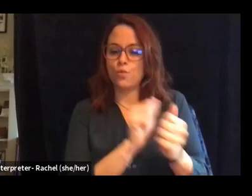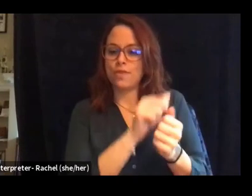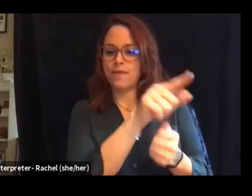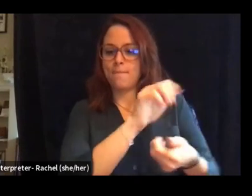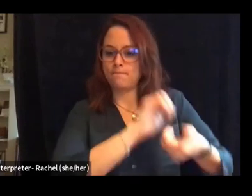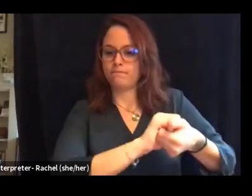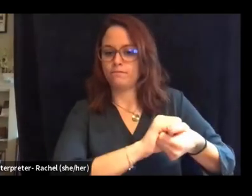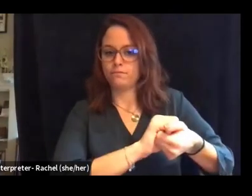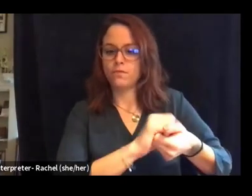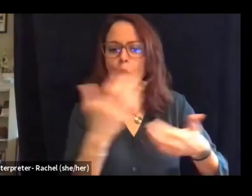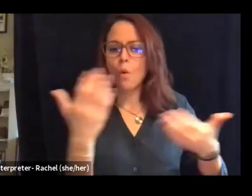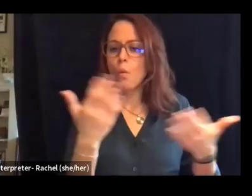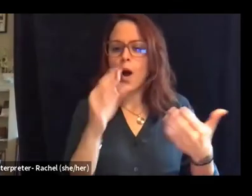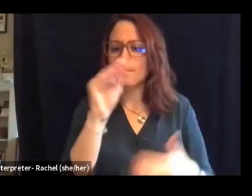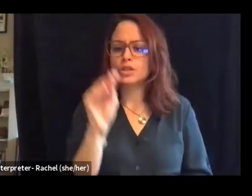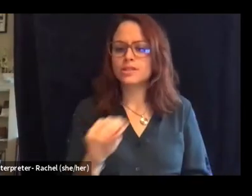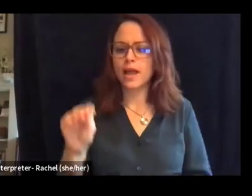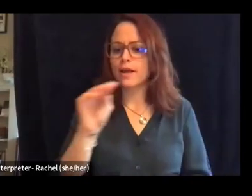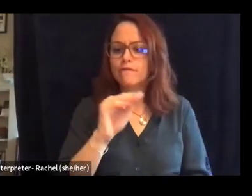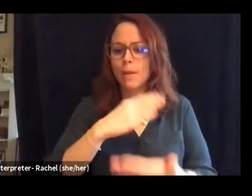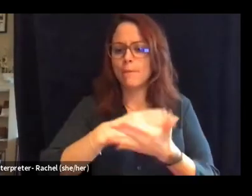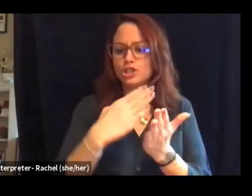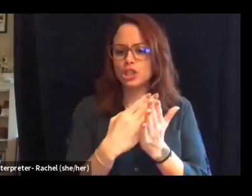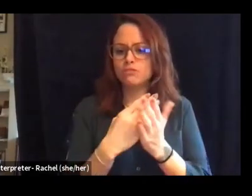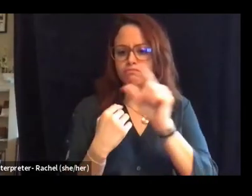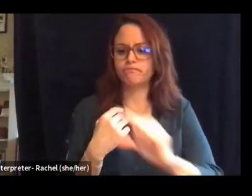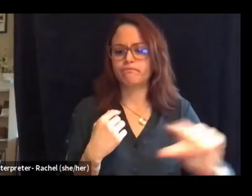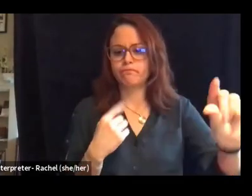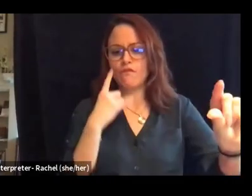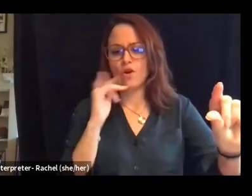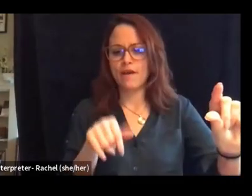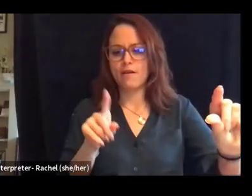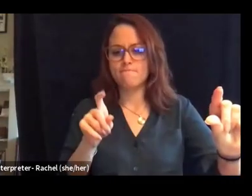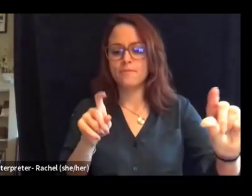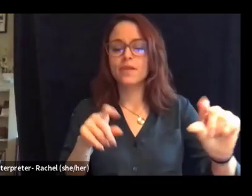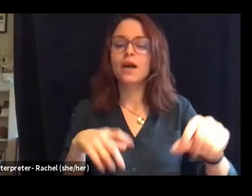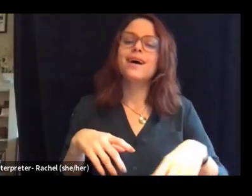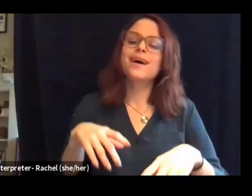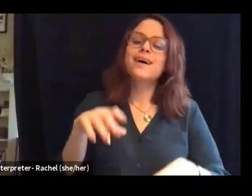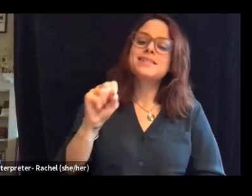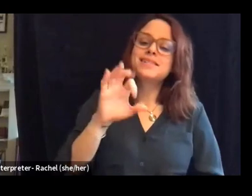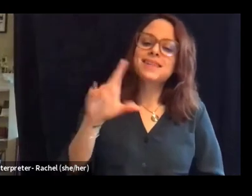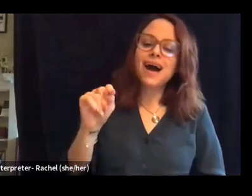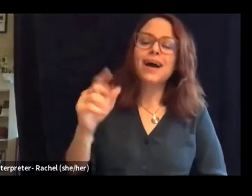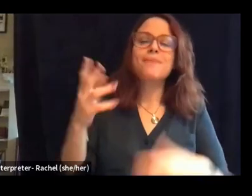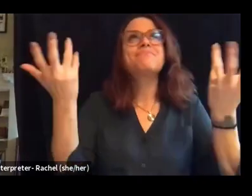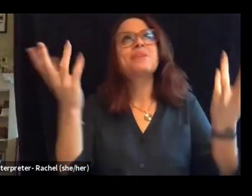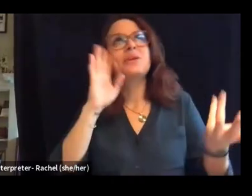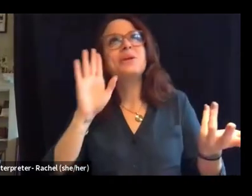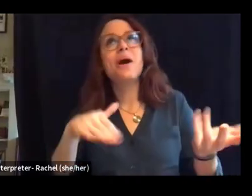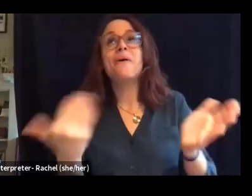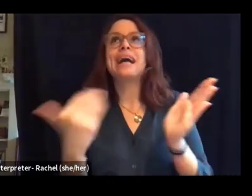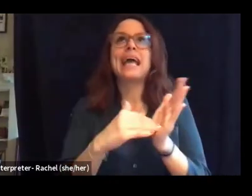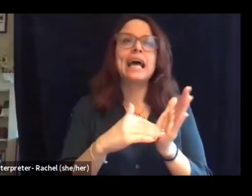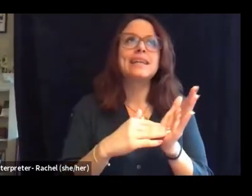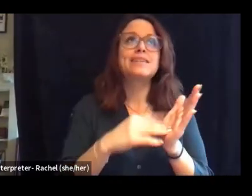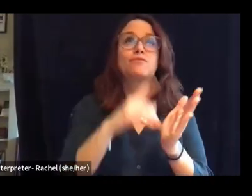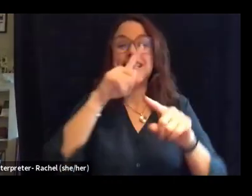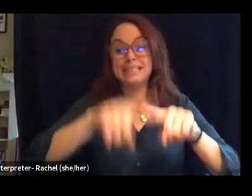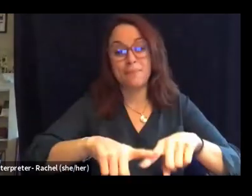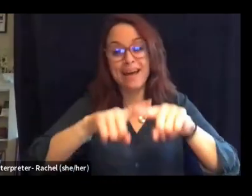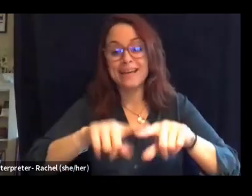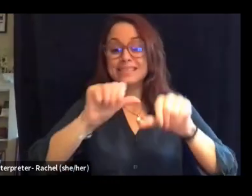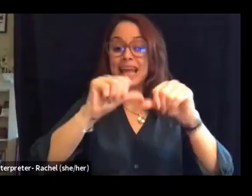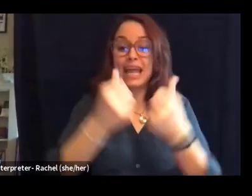What % of your budget should you plan to send on an agency? Again, it's so hard for me. Agencies charge by the project. They